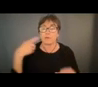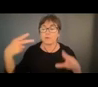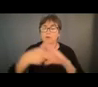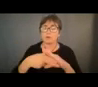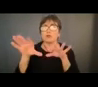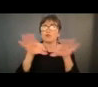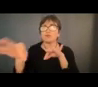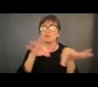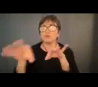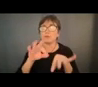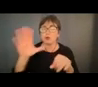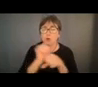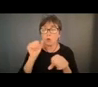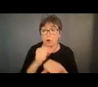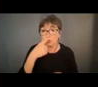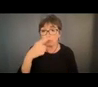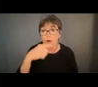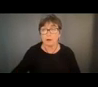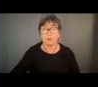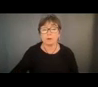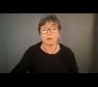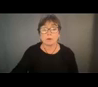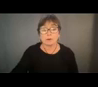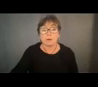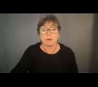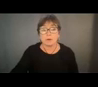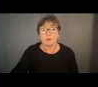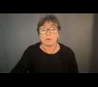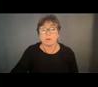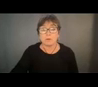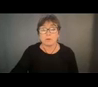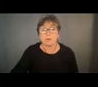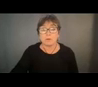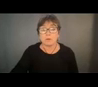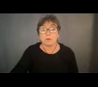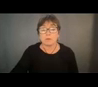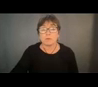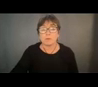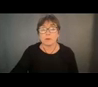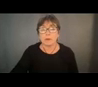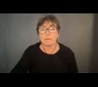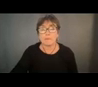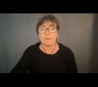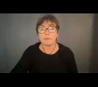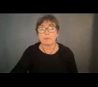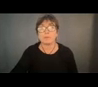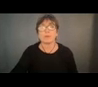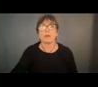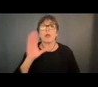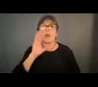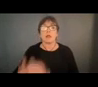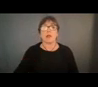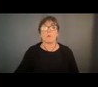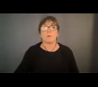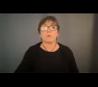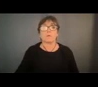you do in the new grants? Oh, hi, everyone. I'm Tara Jordan. I am the RSA project officer